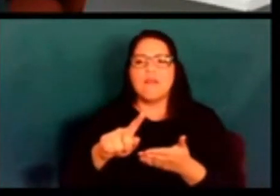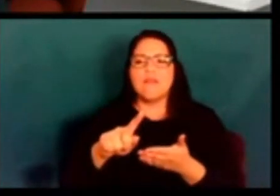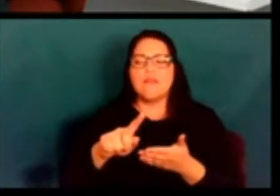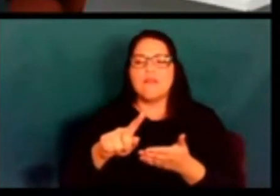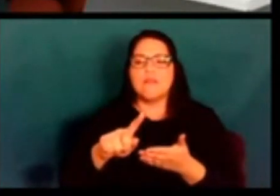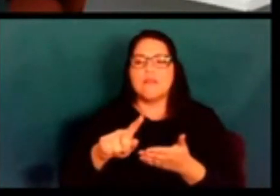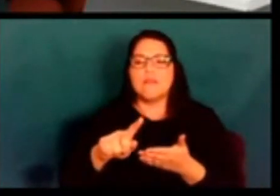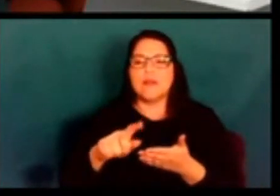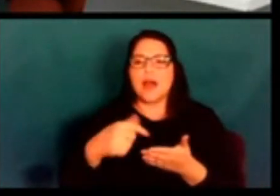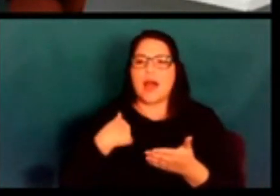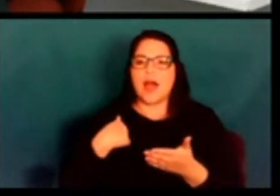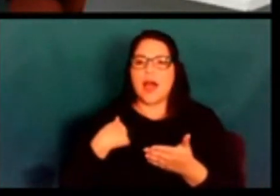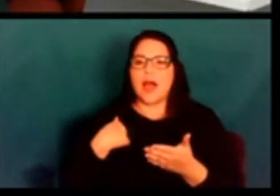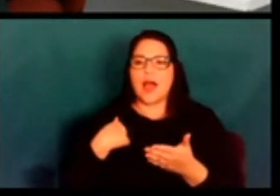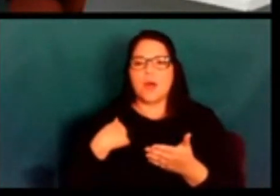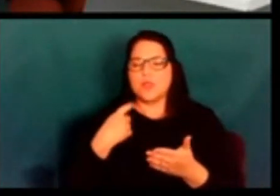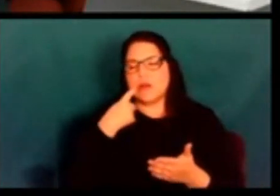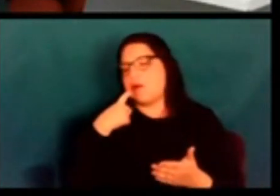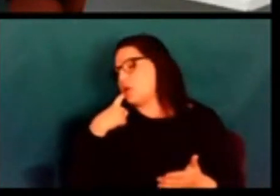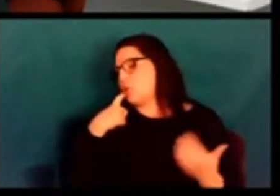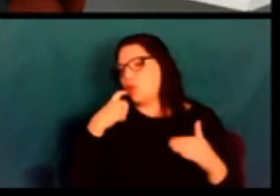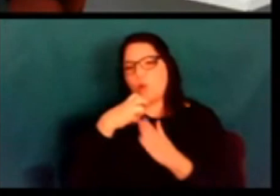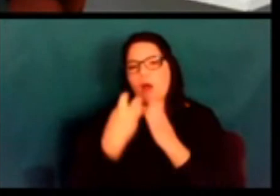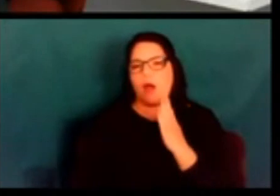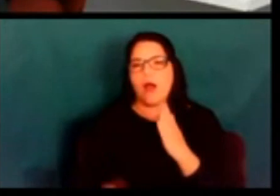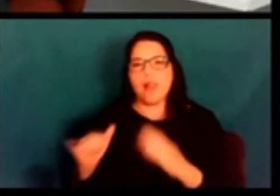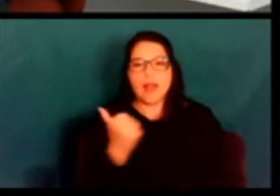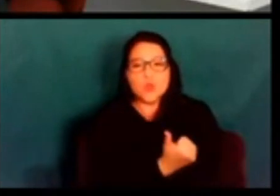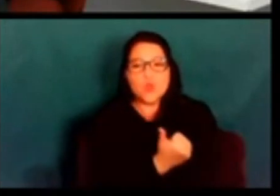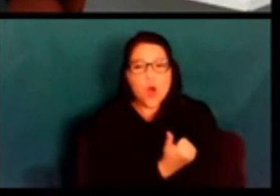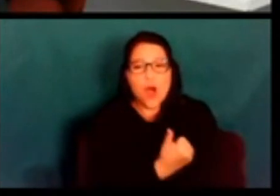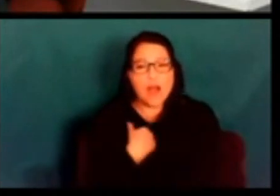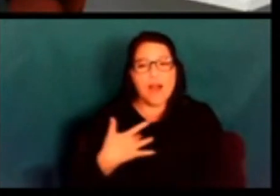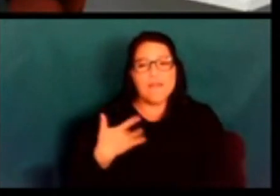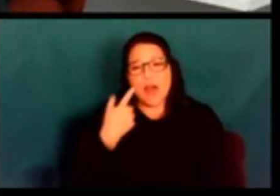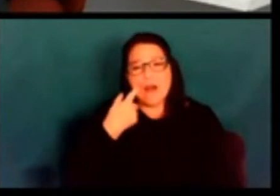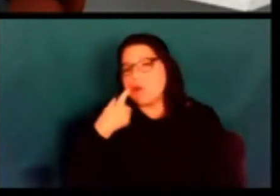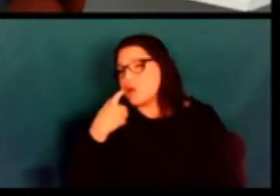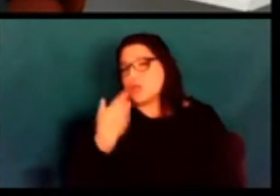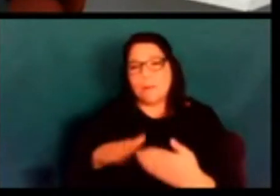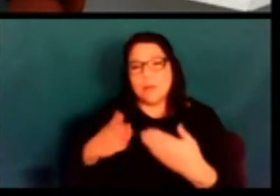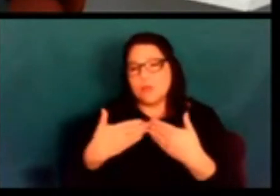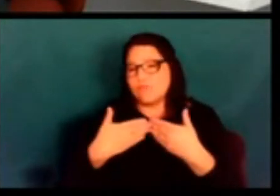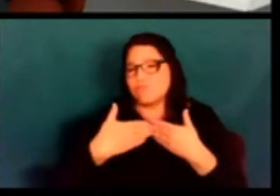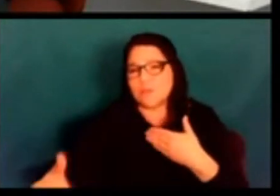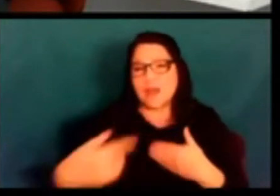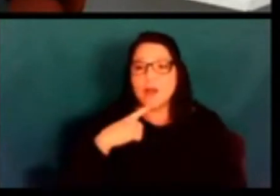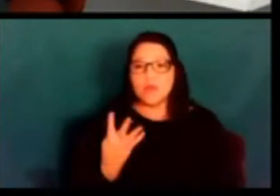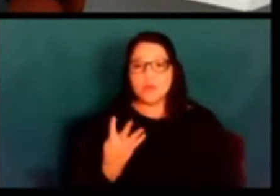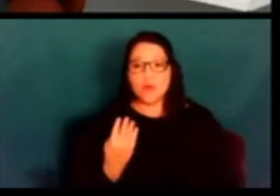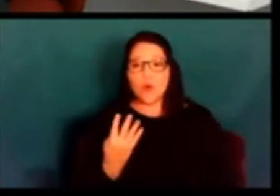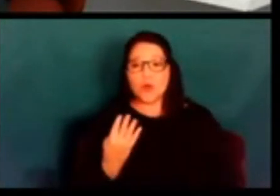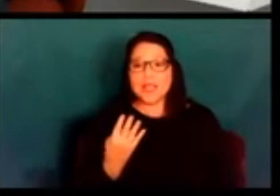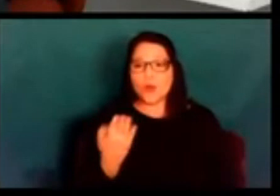and I was hooked ever since. I mean, it was like a drug to me. I was hooked on music from then on. I was 14 years